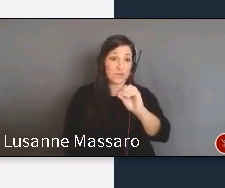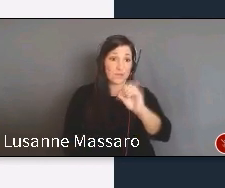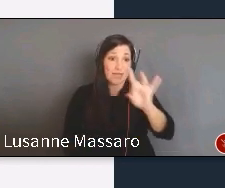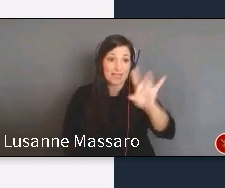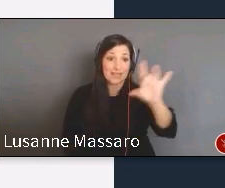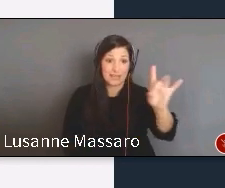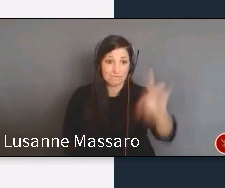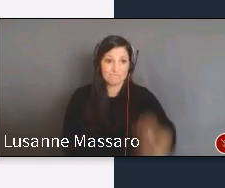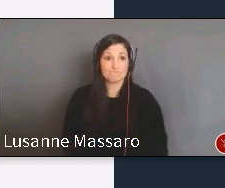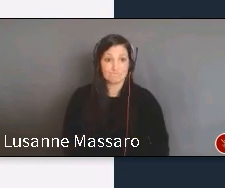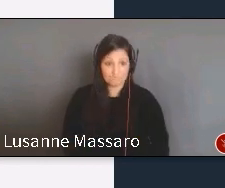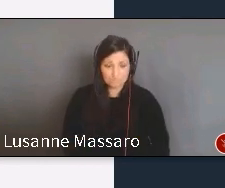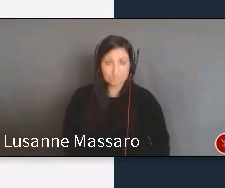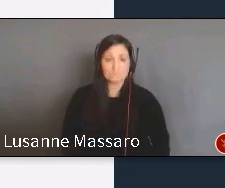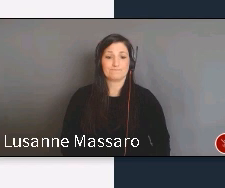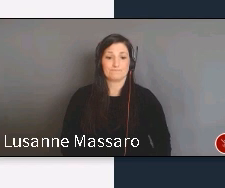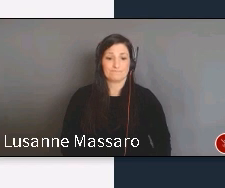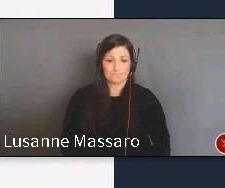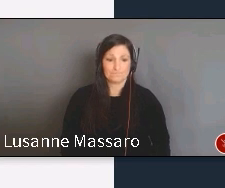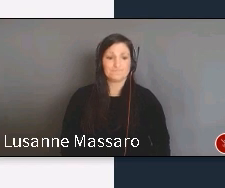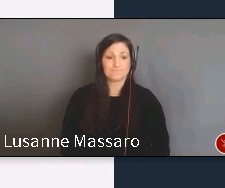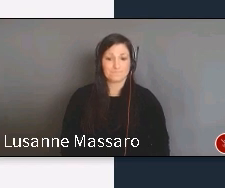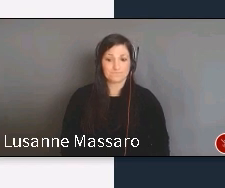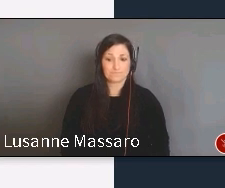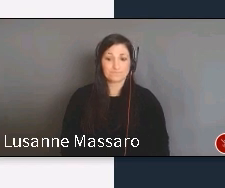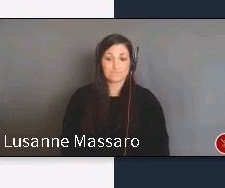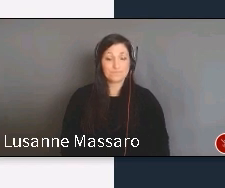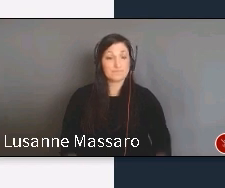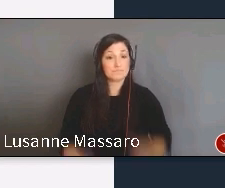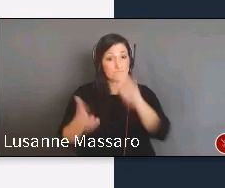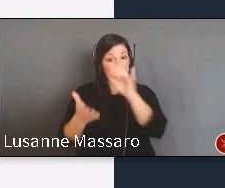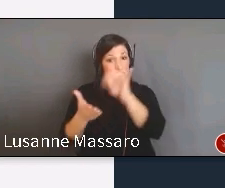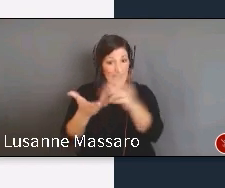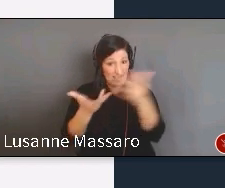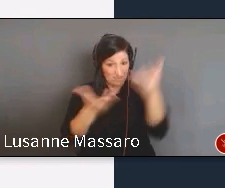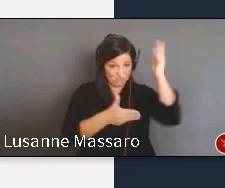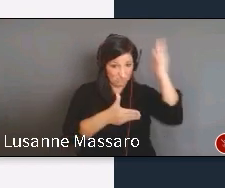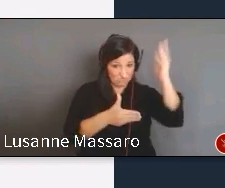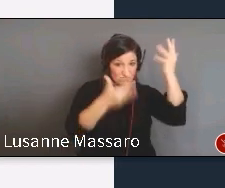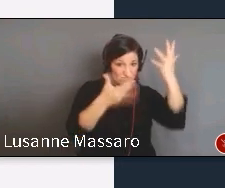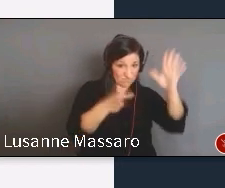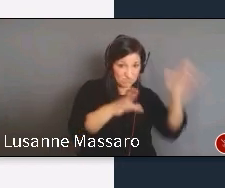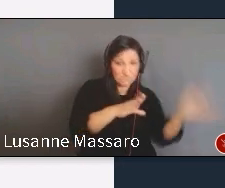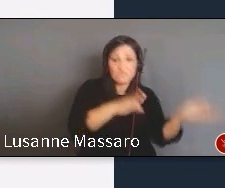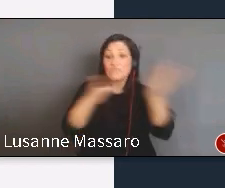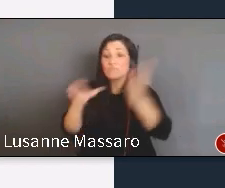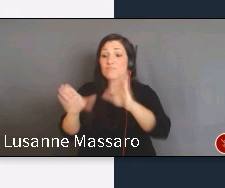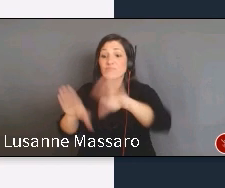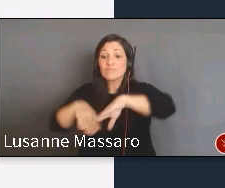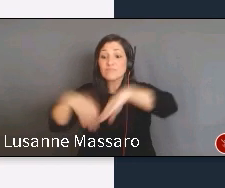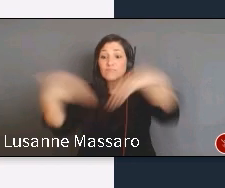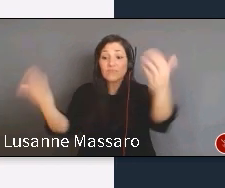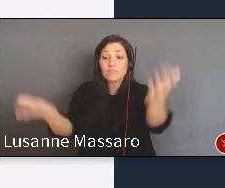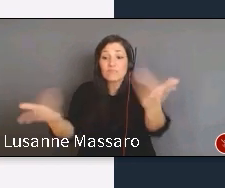77088. All right. And with that being said, we're going to go ahead and open up the floor and open up our panel